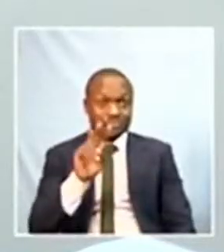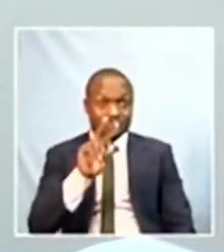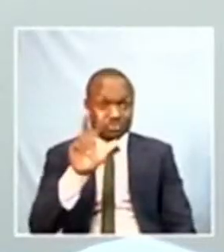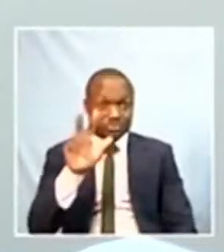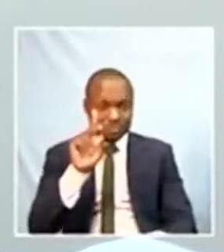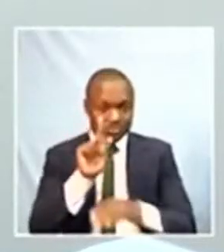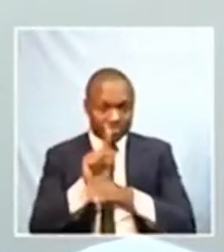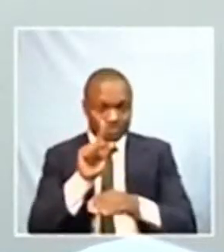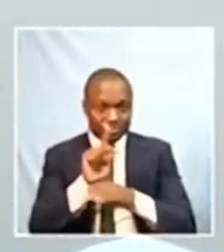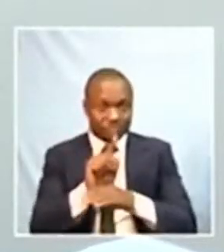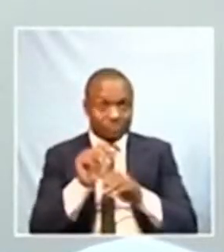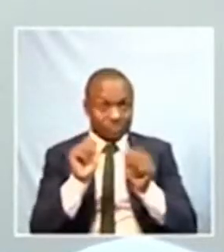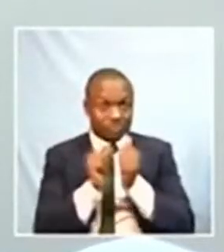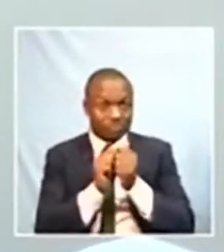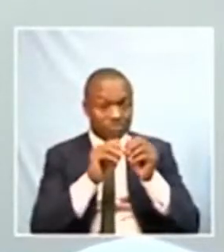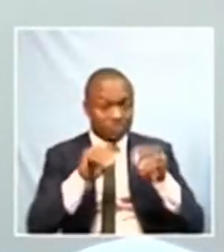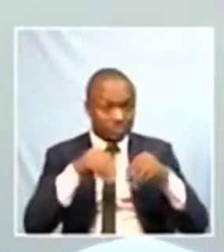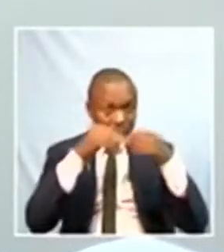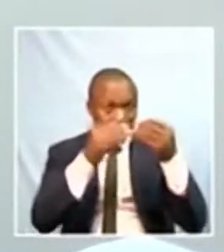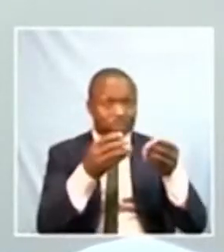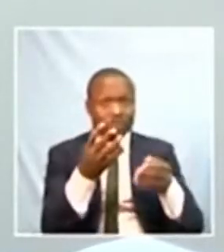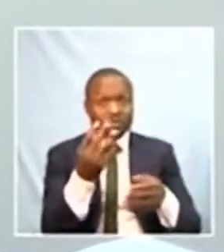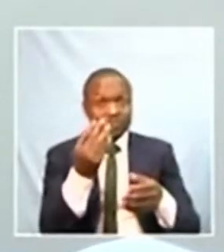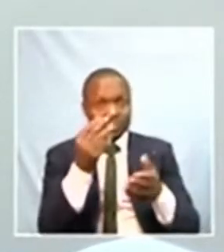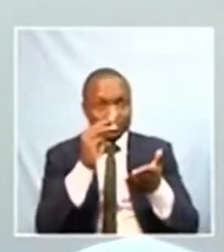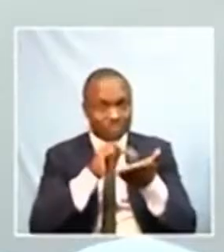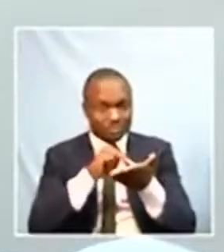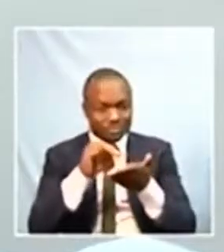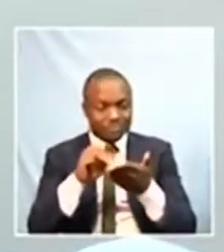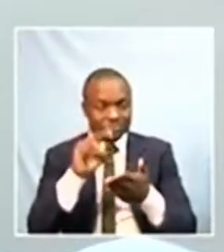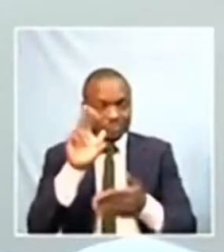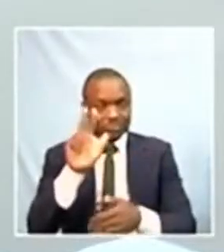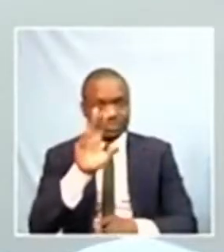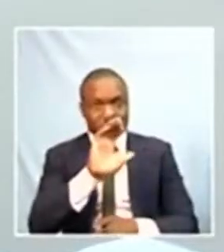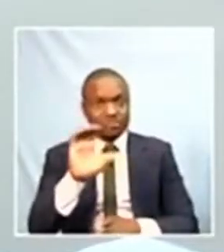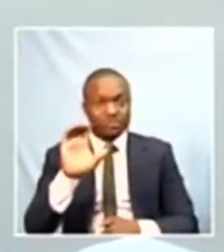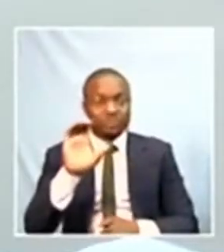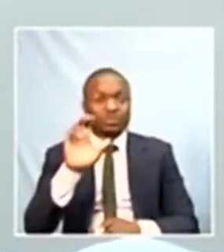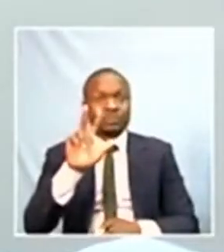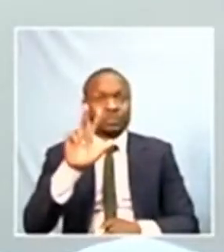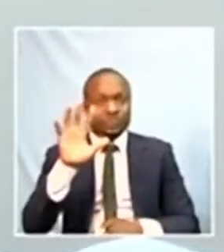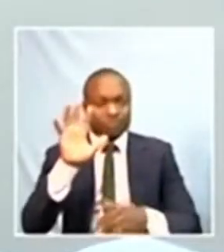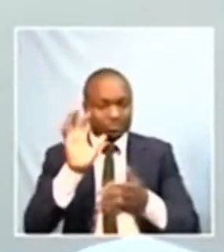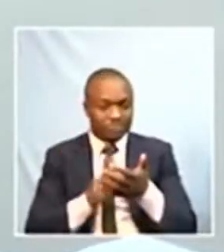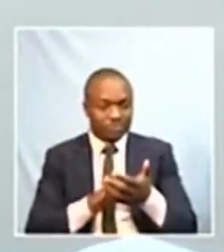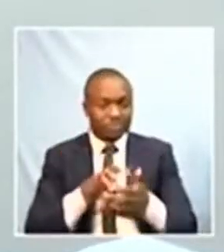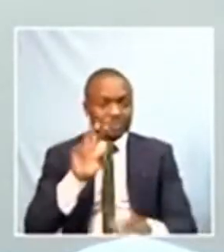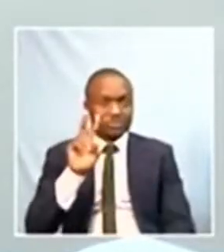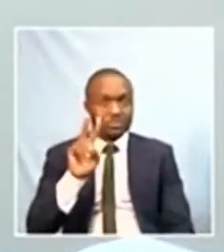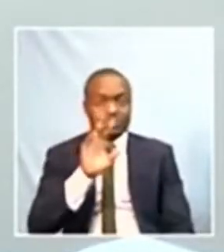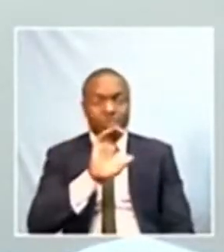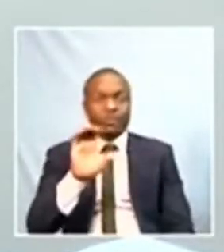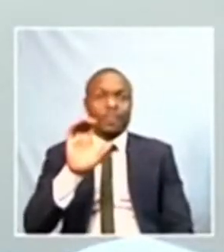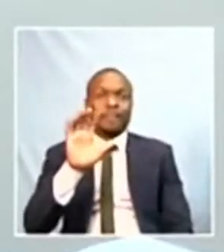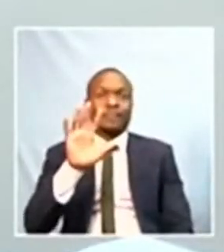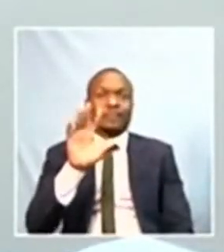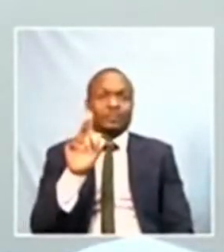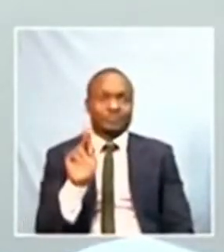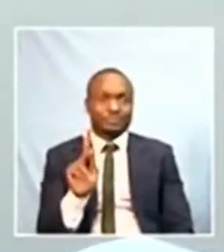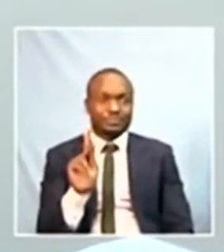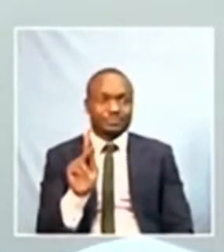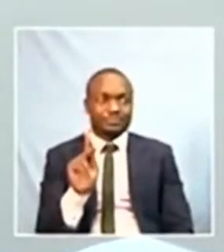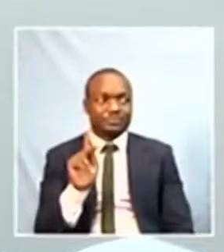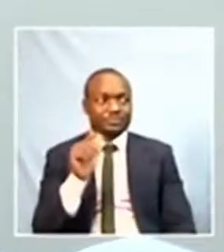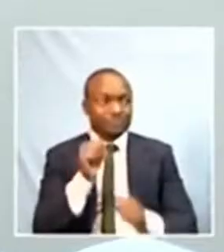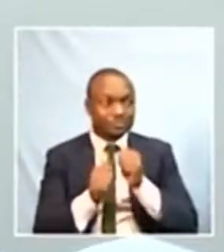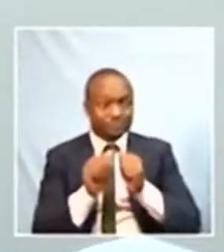23 projects with allocation of 14,335,000 205 kwacha,